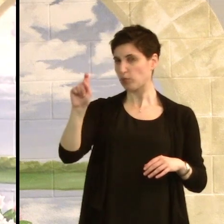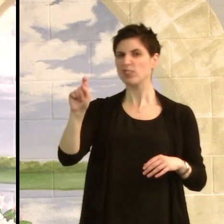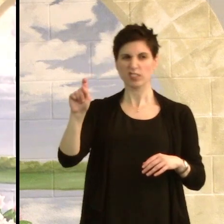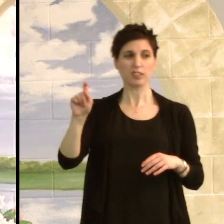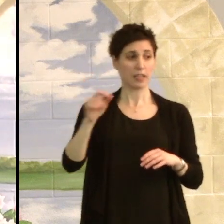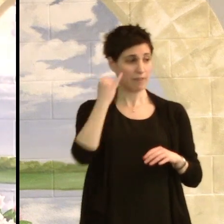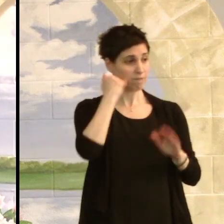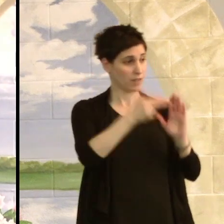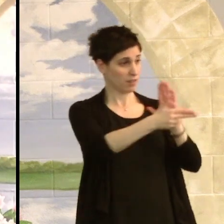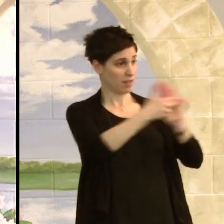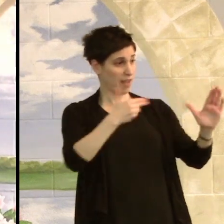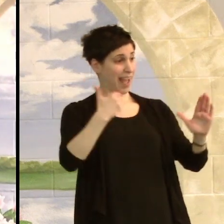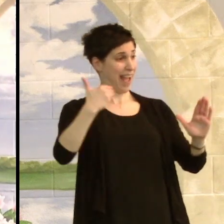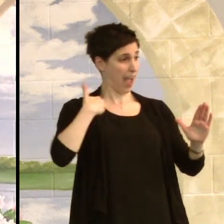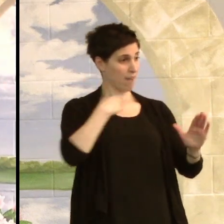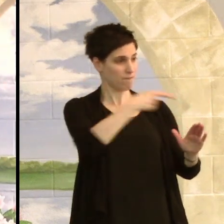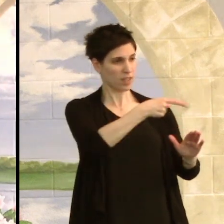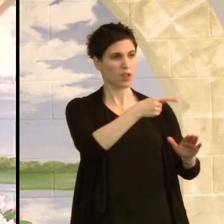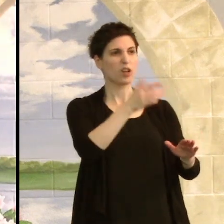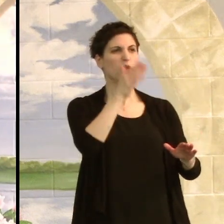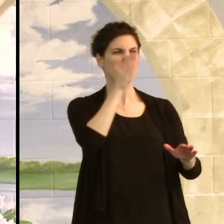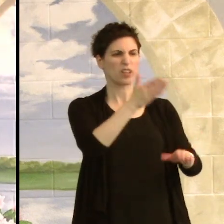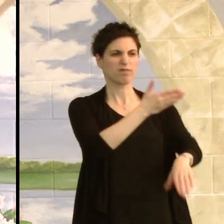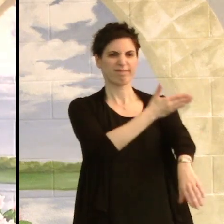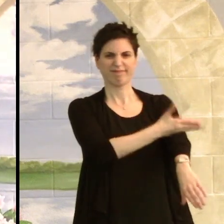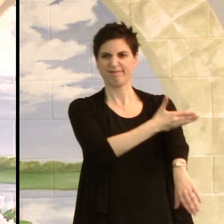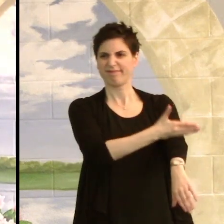disease, and there is still no cure.